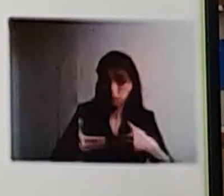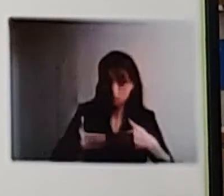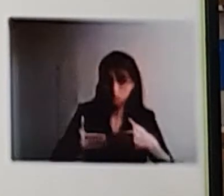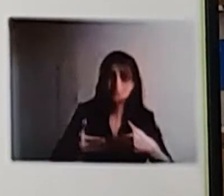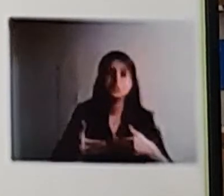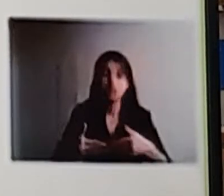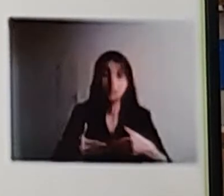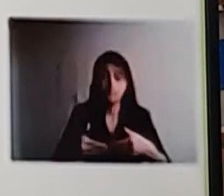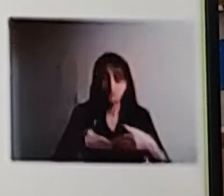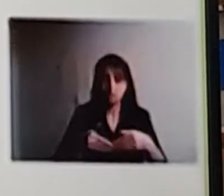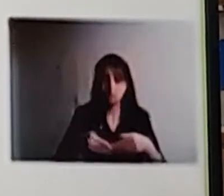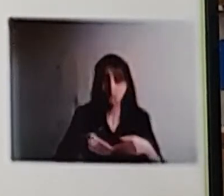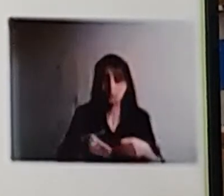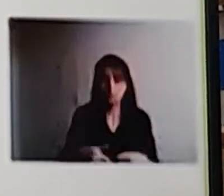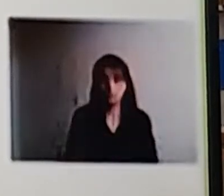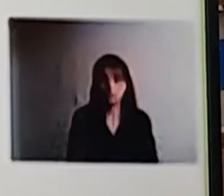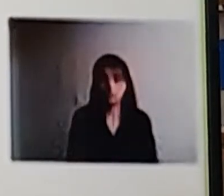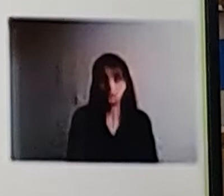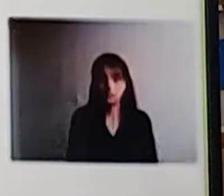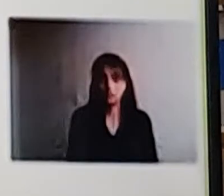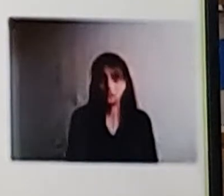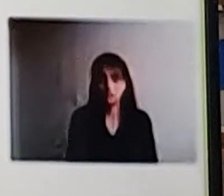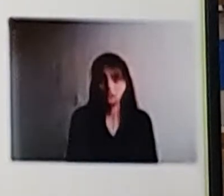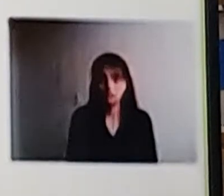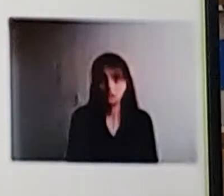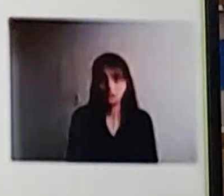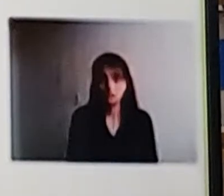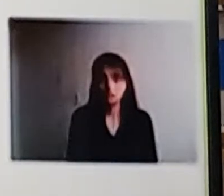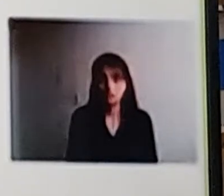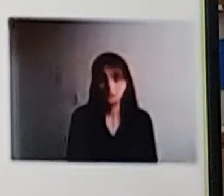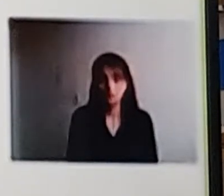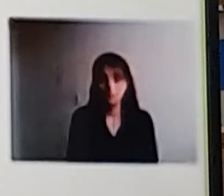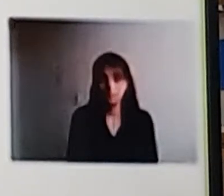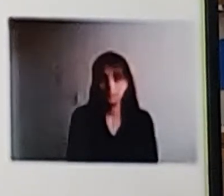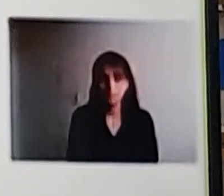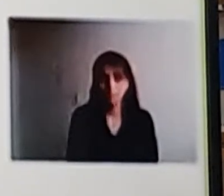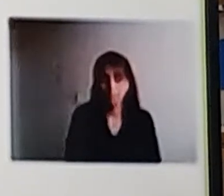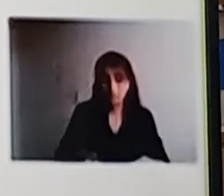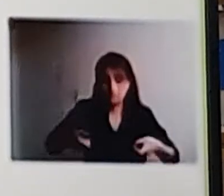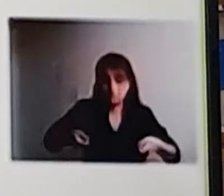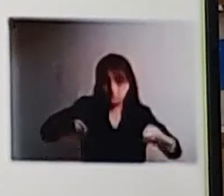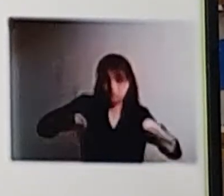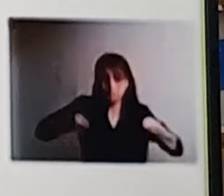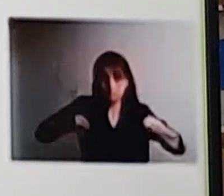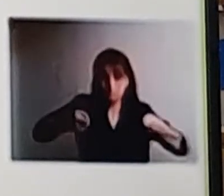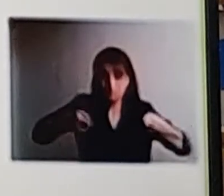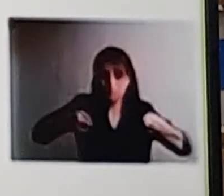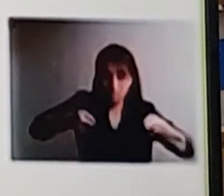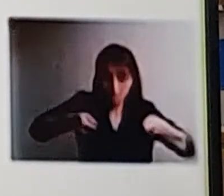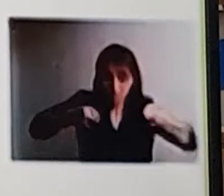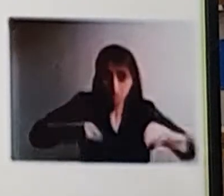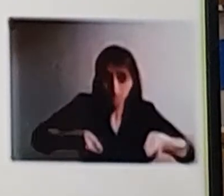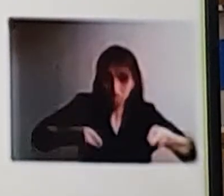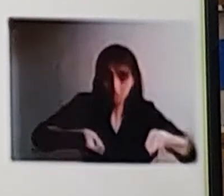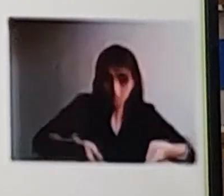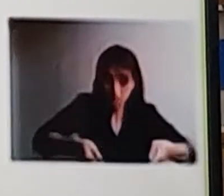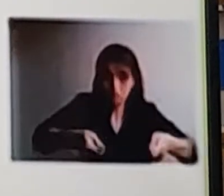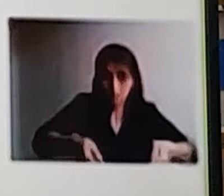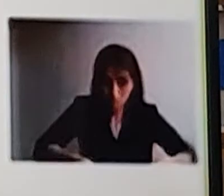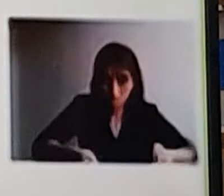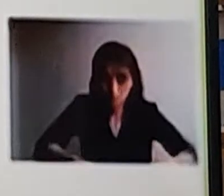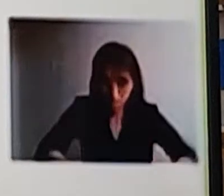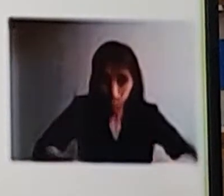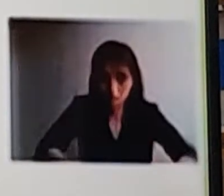the steps. So it will be very easy. One person only can take him down on the steps, and they